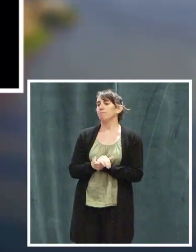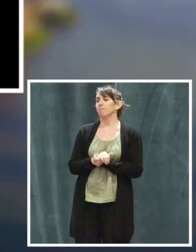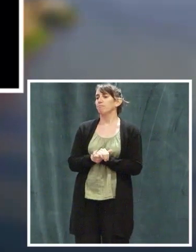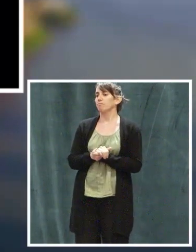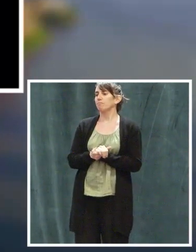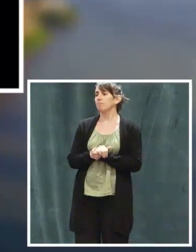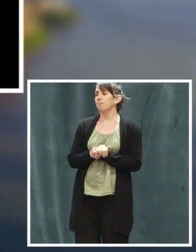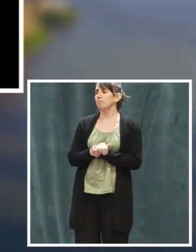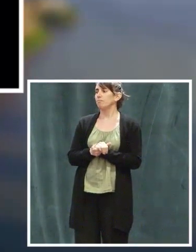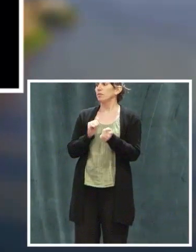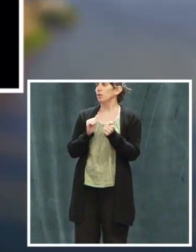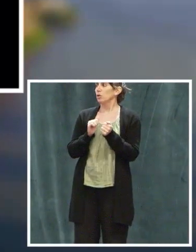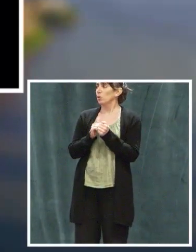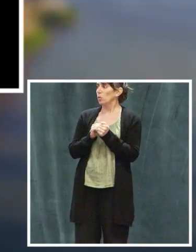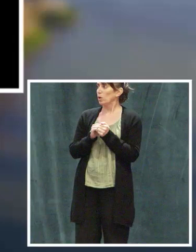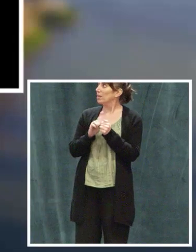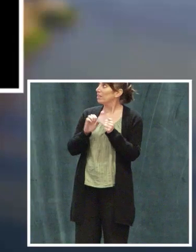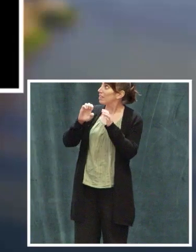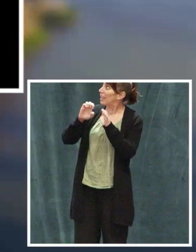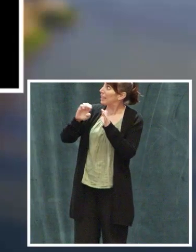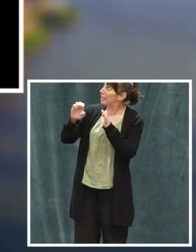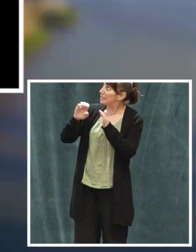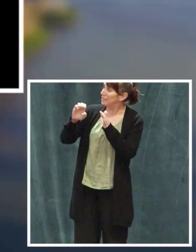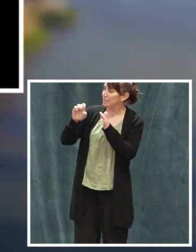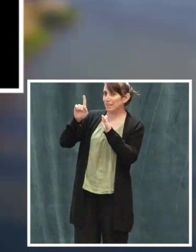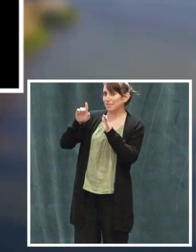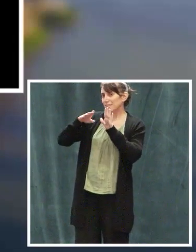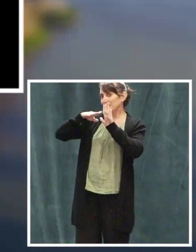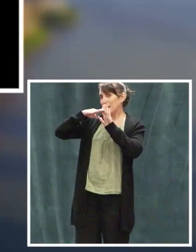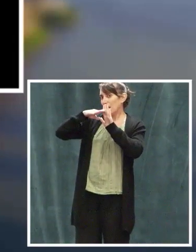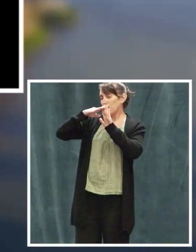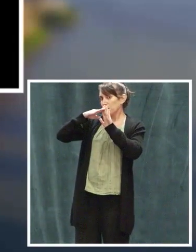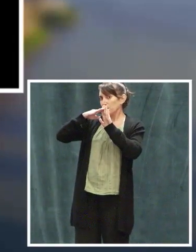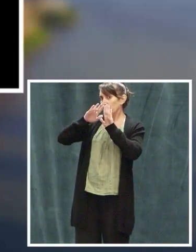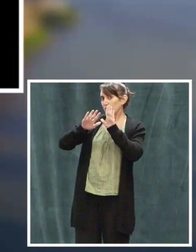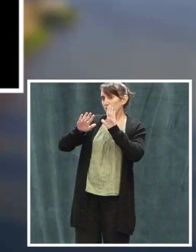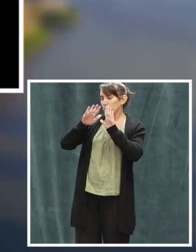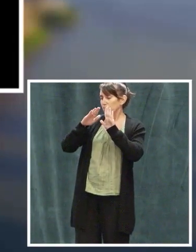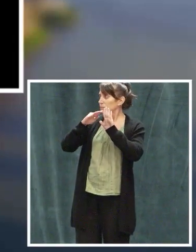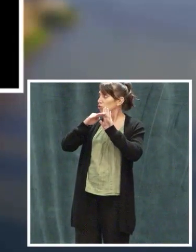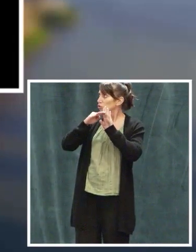with east being at the top of your screen, over to Rockefeller Park.